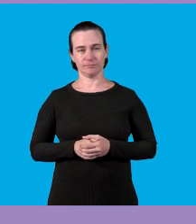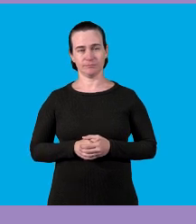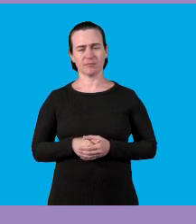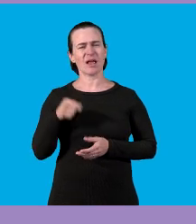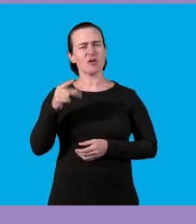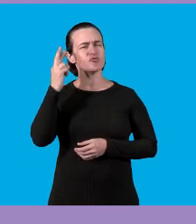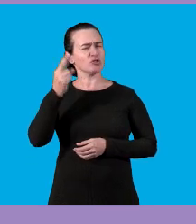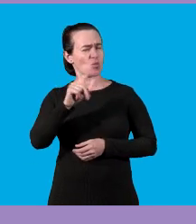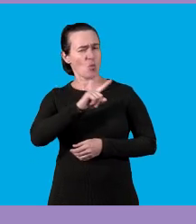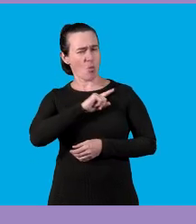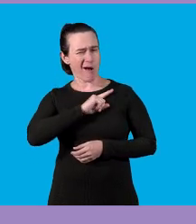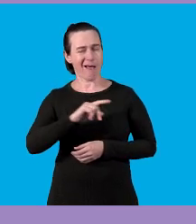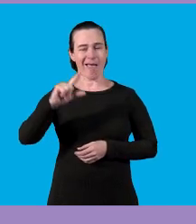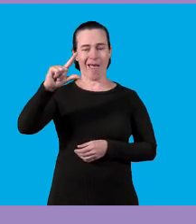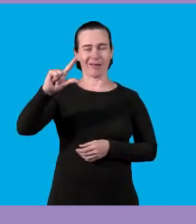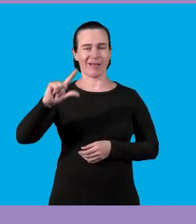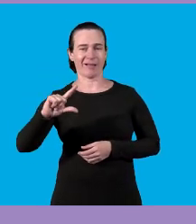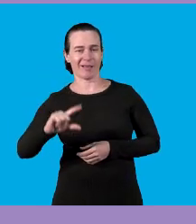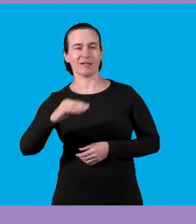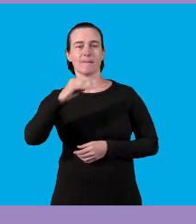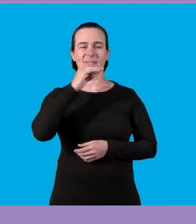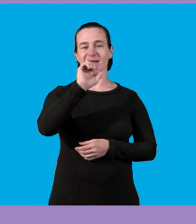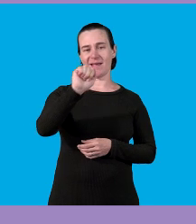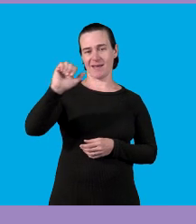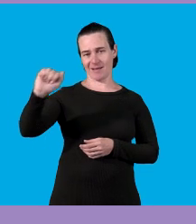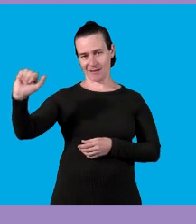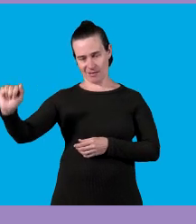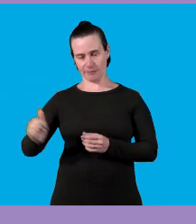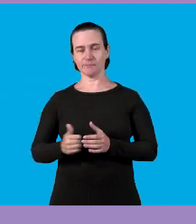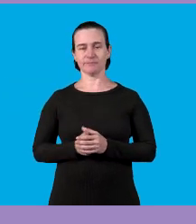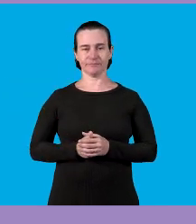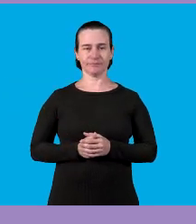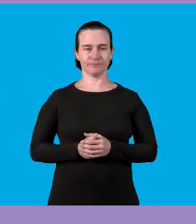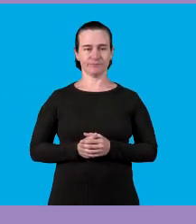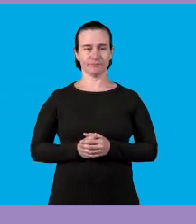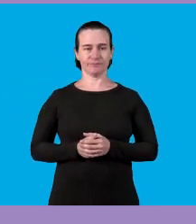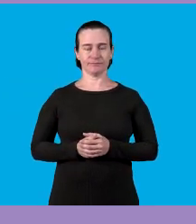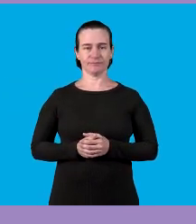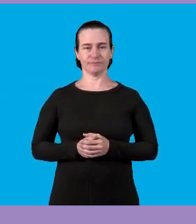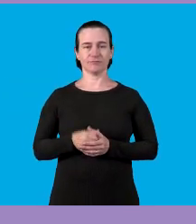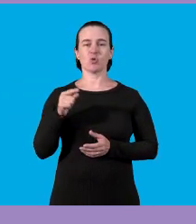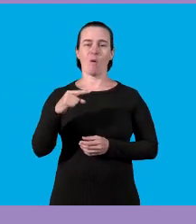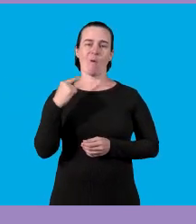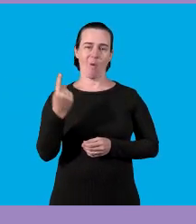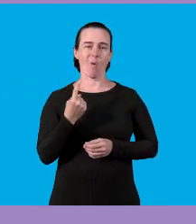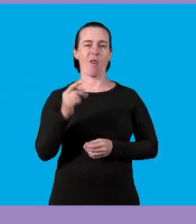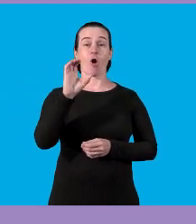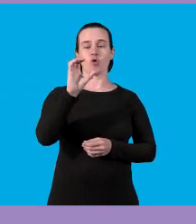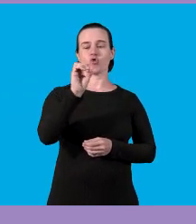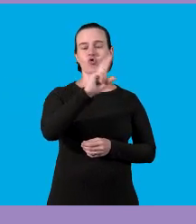PRT, and that would be because all corresponding angles